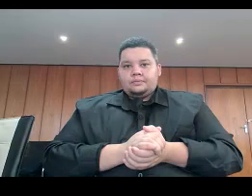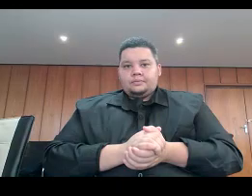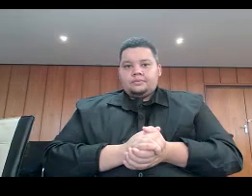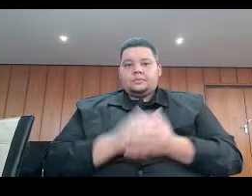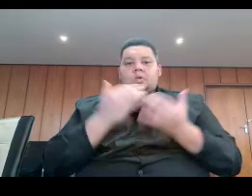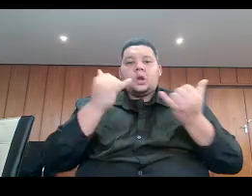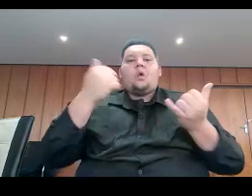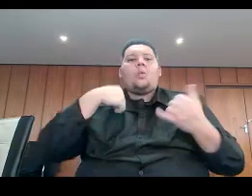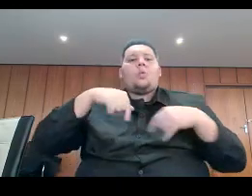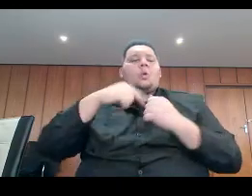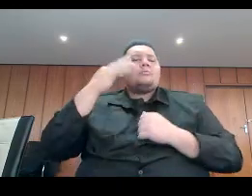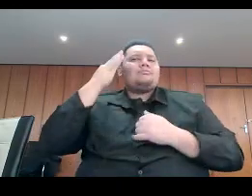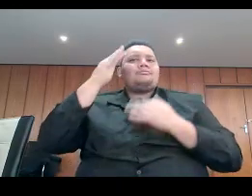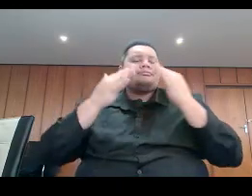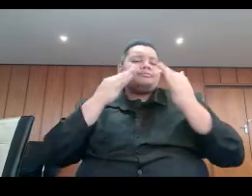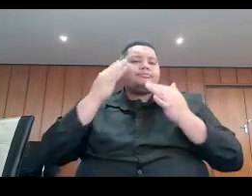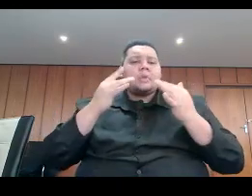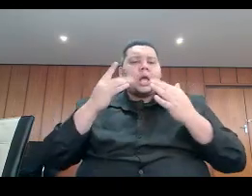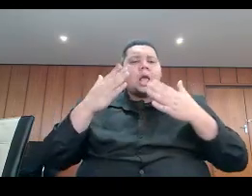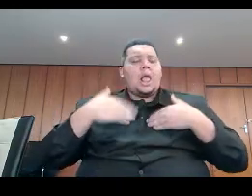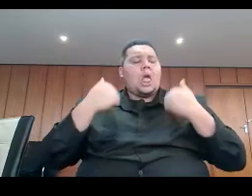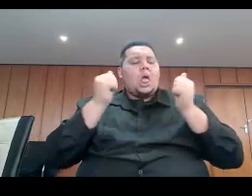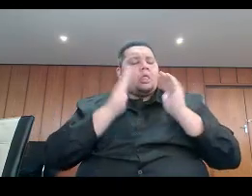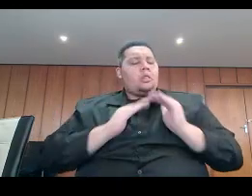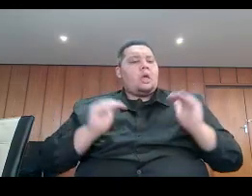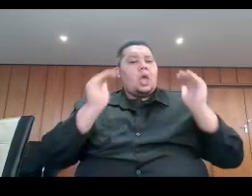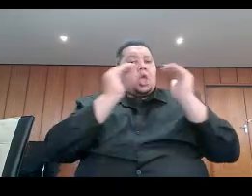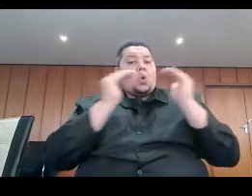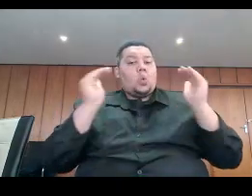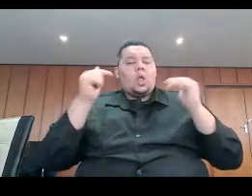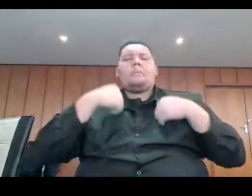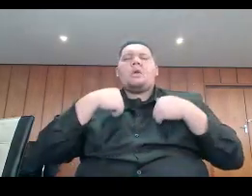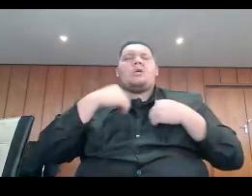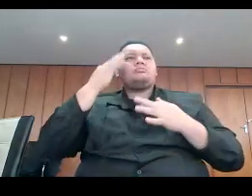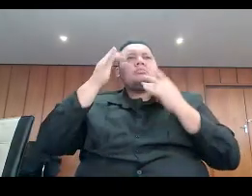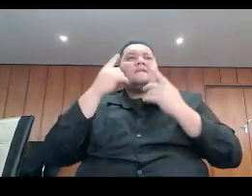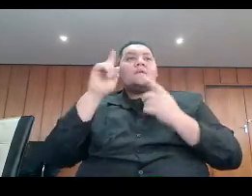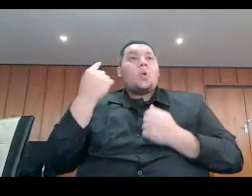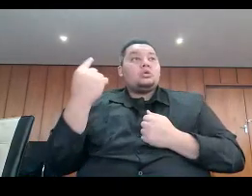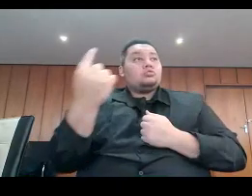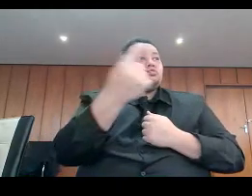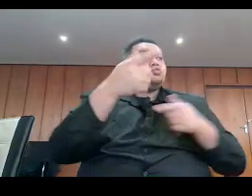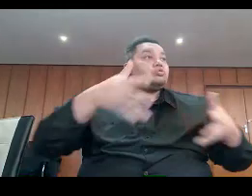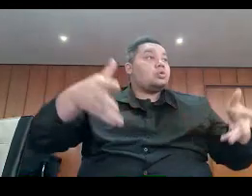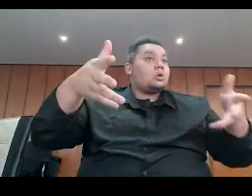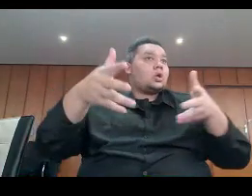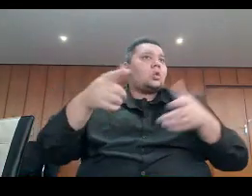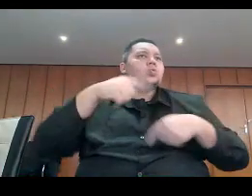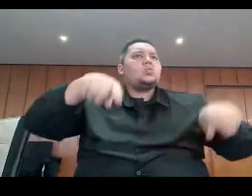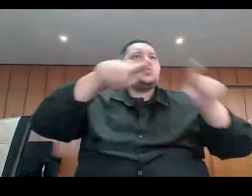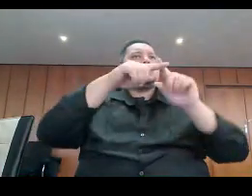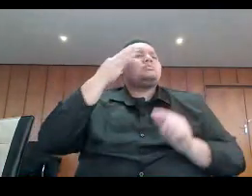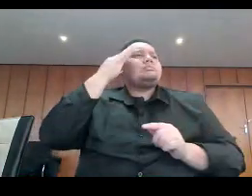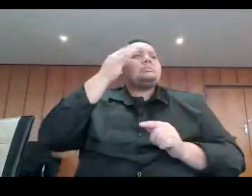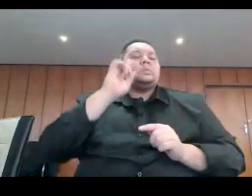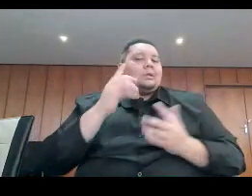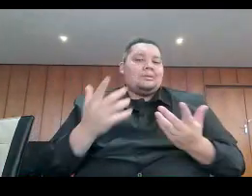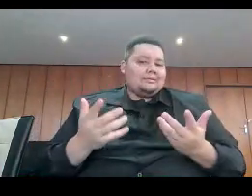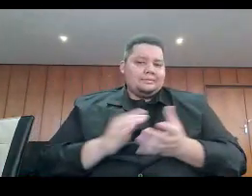So when we think about health equity, I'm just wondering, for everyone in the room, what are you thinking?